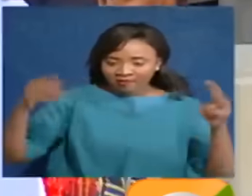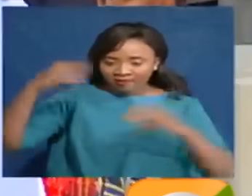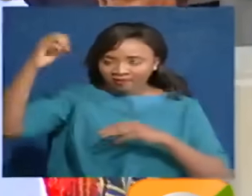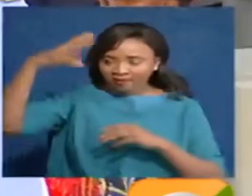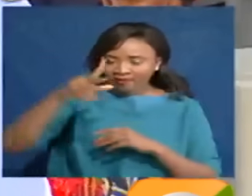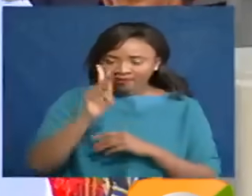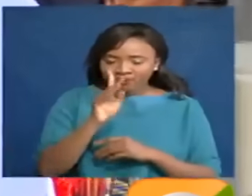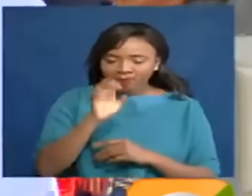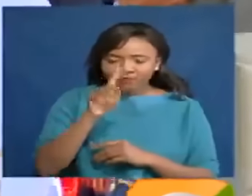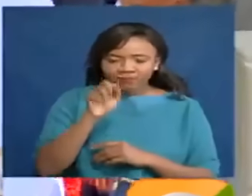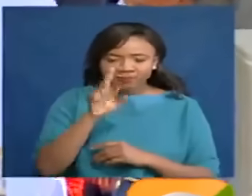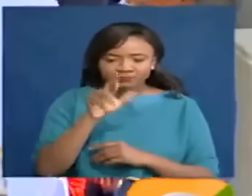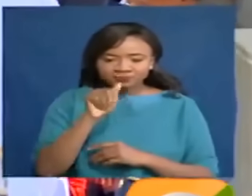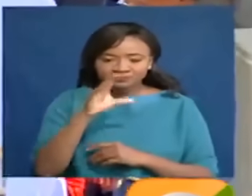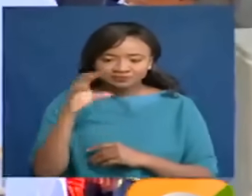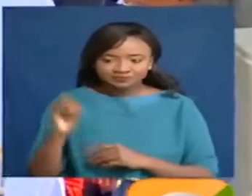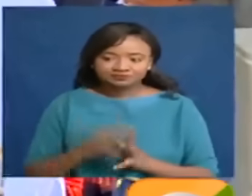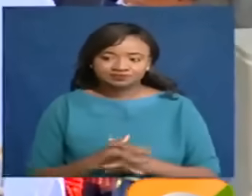firm.